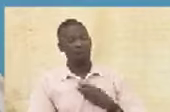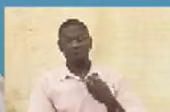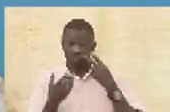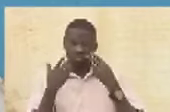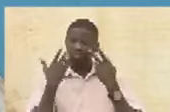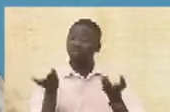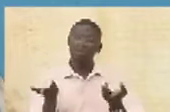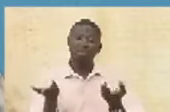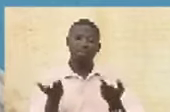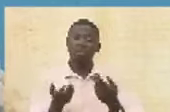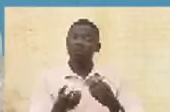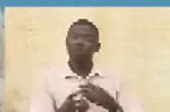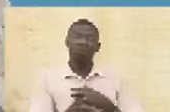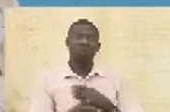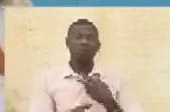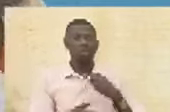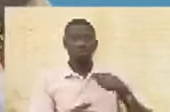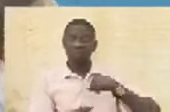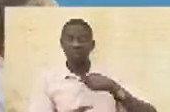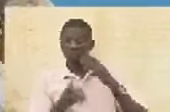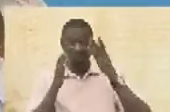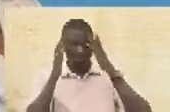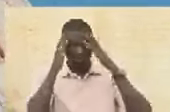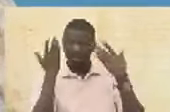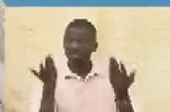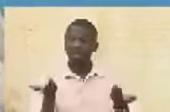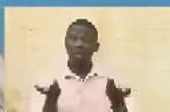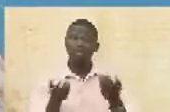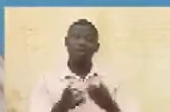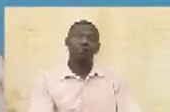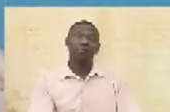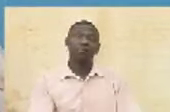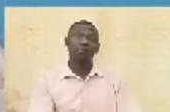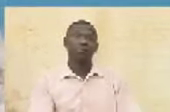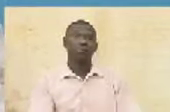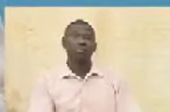me, well, I cannot understand it.